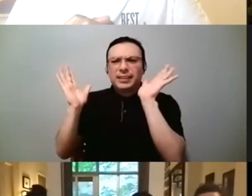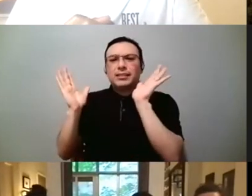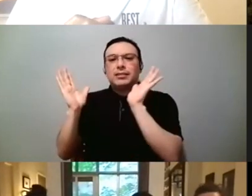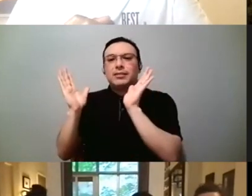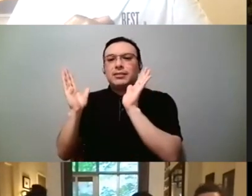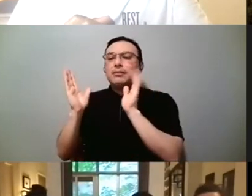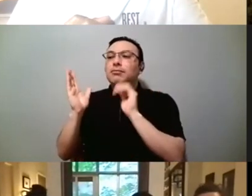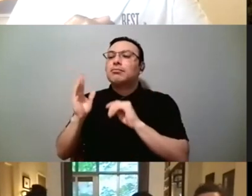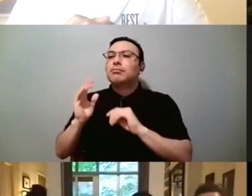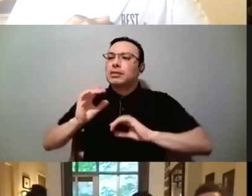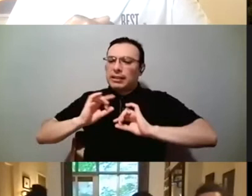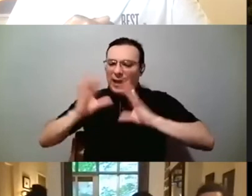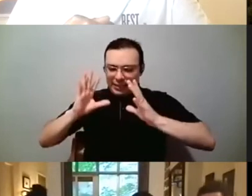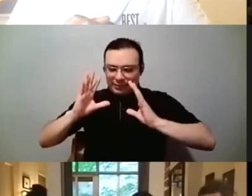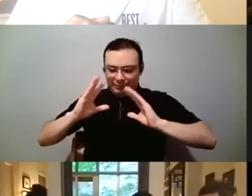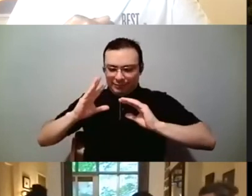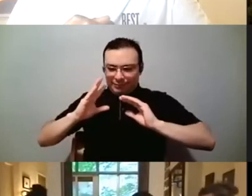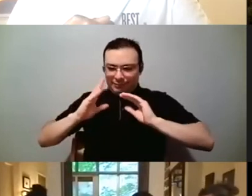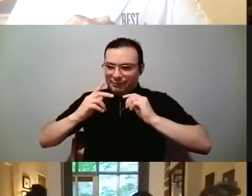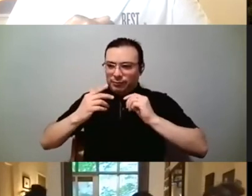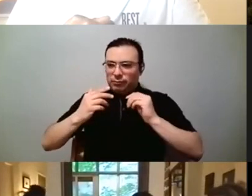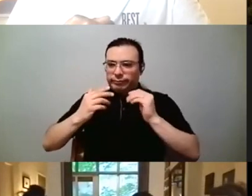So I want to just take a moment to appreciate that.